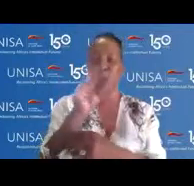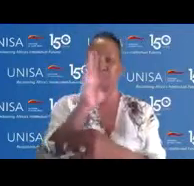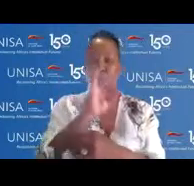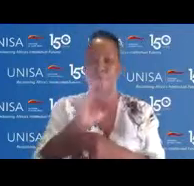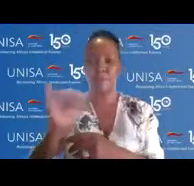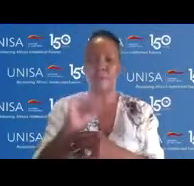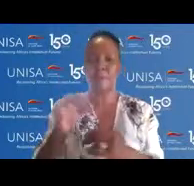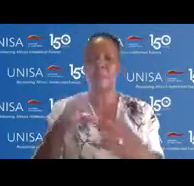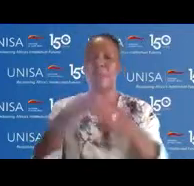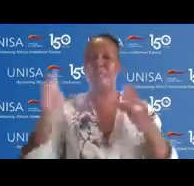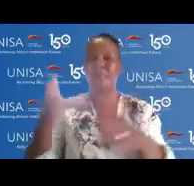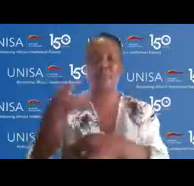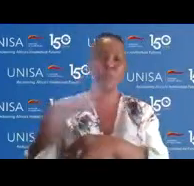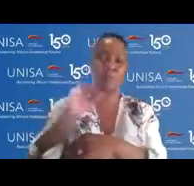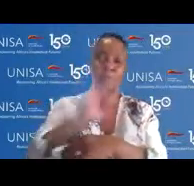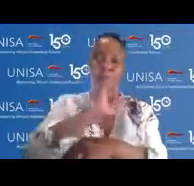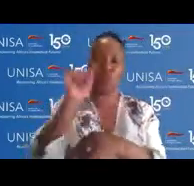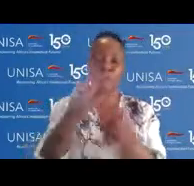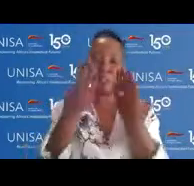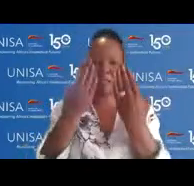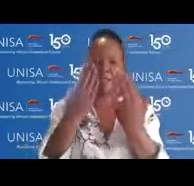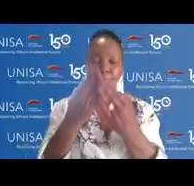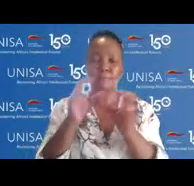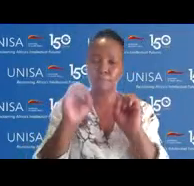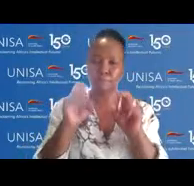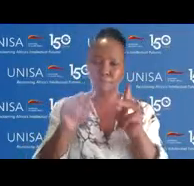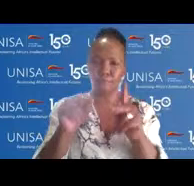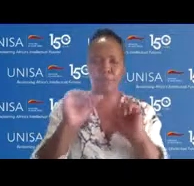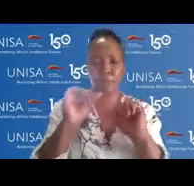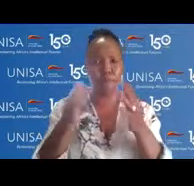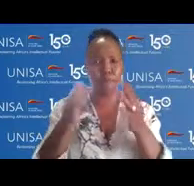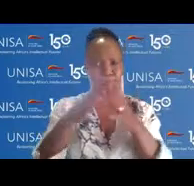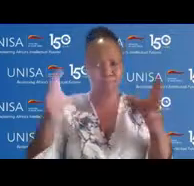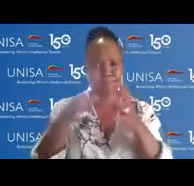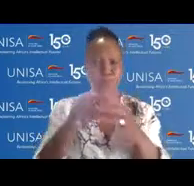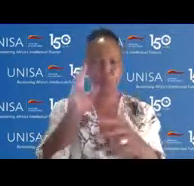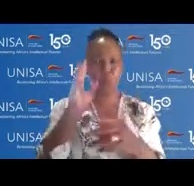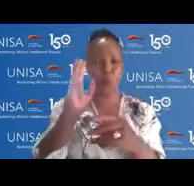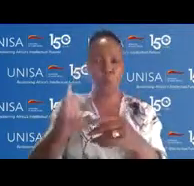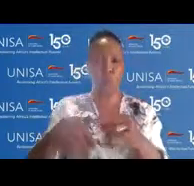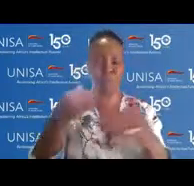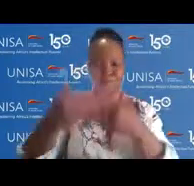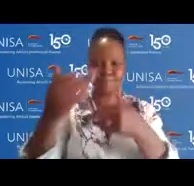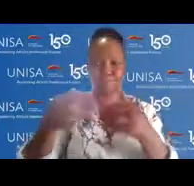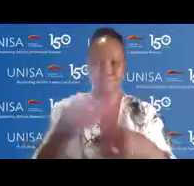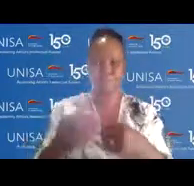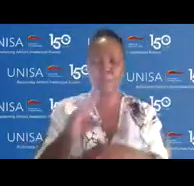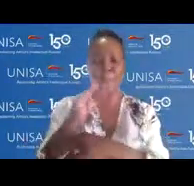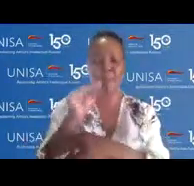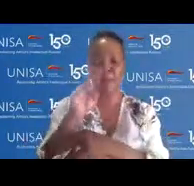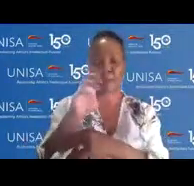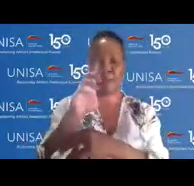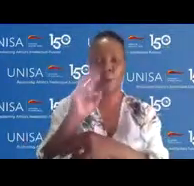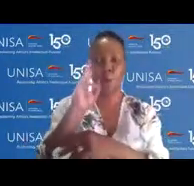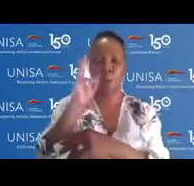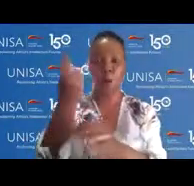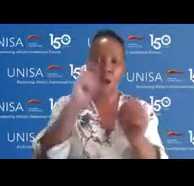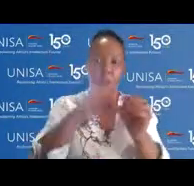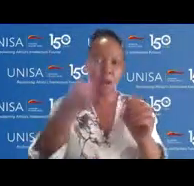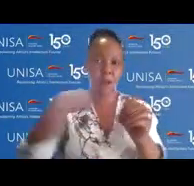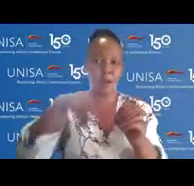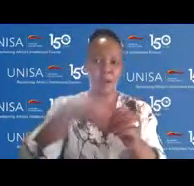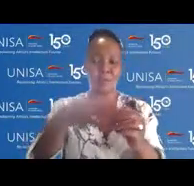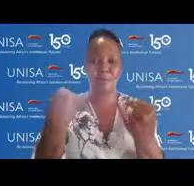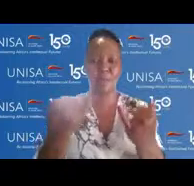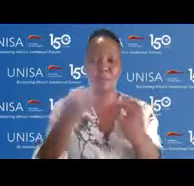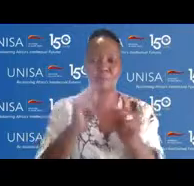for your studies. Okay, so it's quite a lot we're going to get through. Hopefully Benella will be joining us shortly. He's currently traveling, but he will